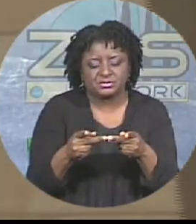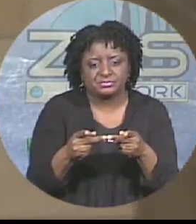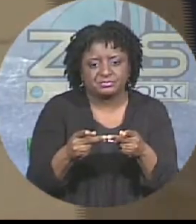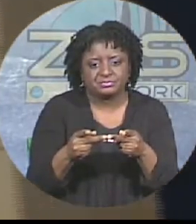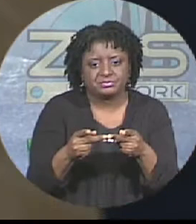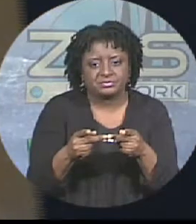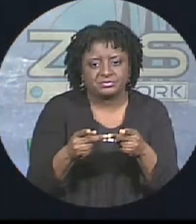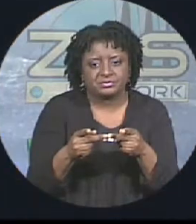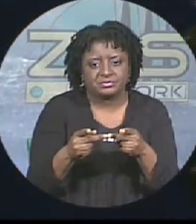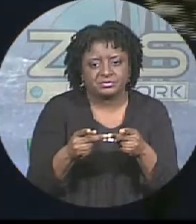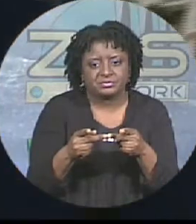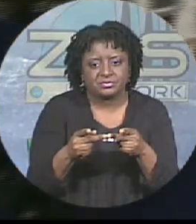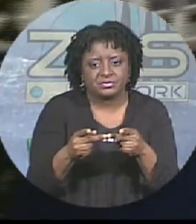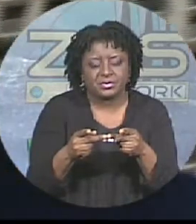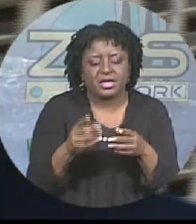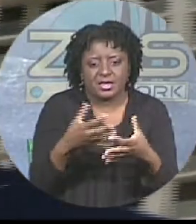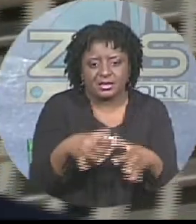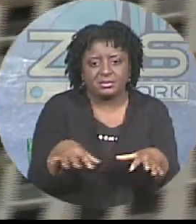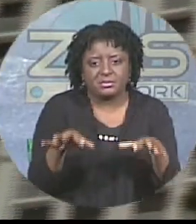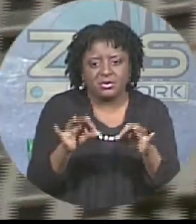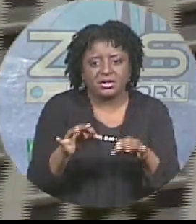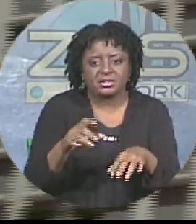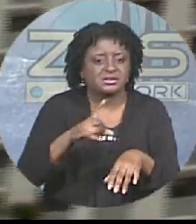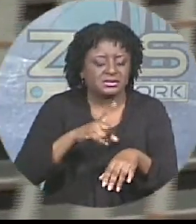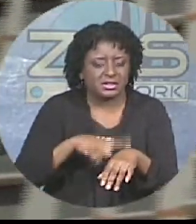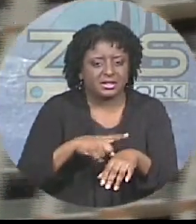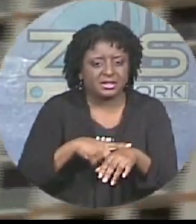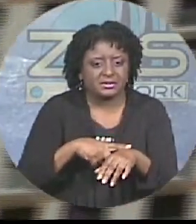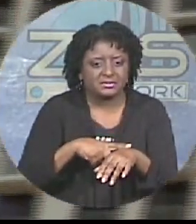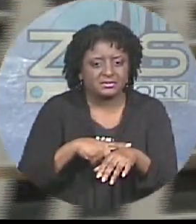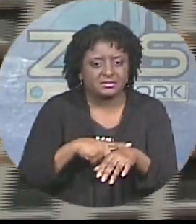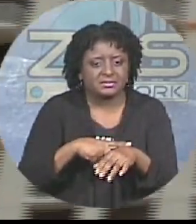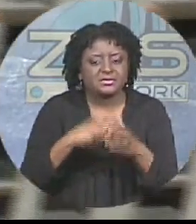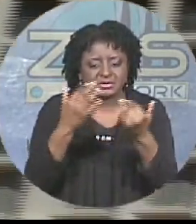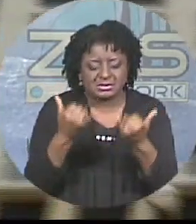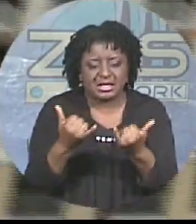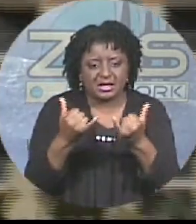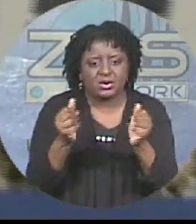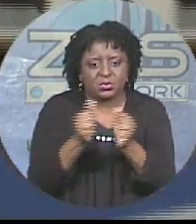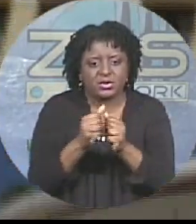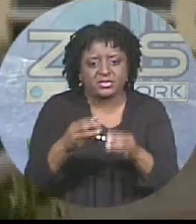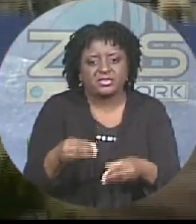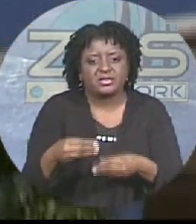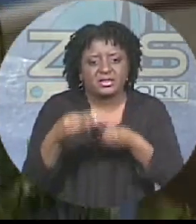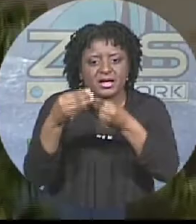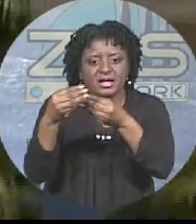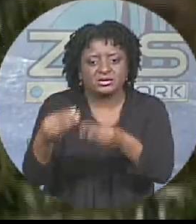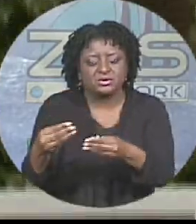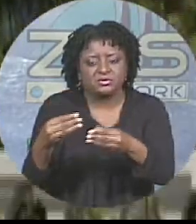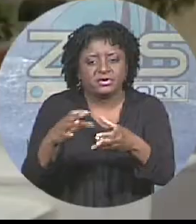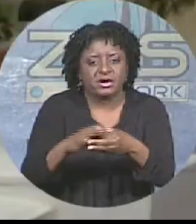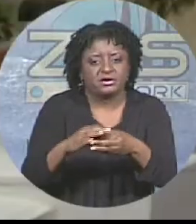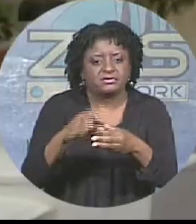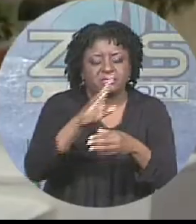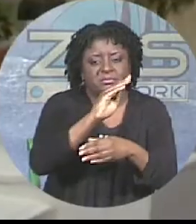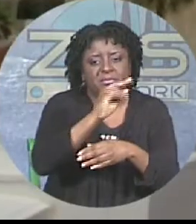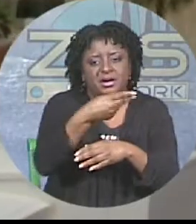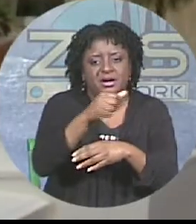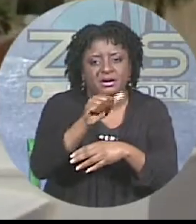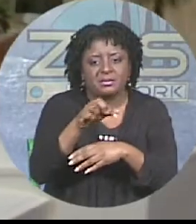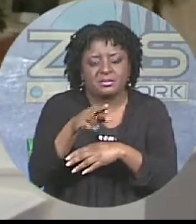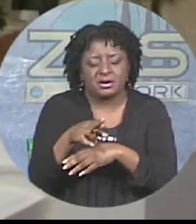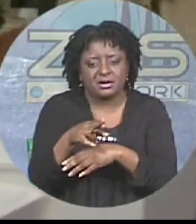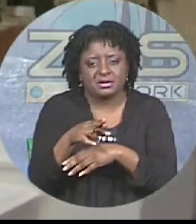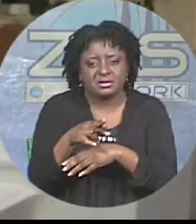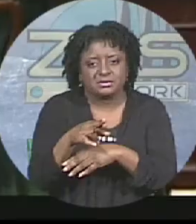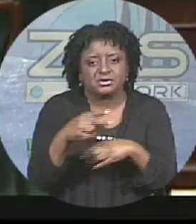told parliamentarians that an important milestone has been realized with the handover, which will ensure adequate preparation for the smooth